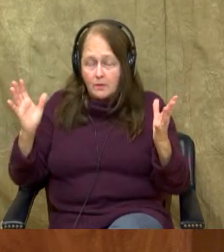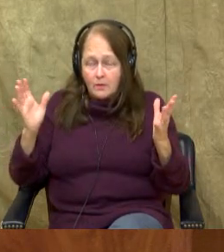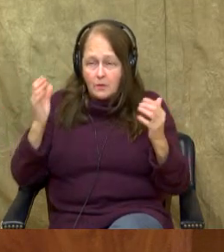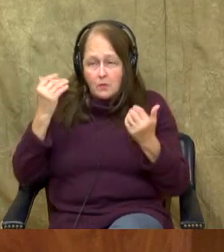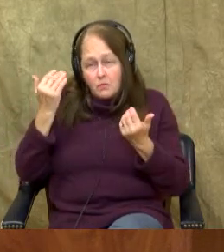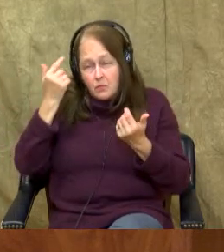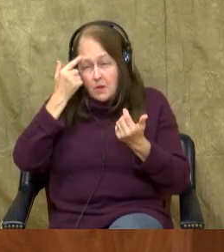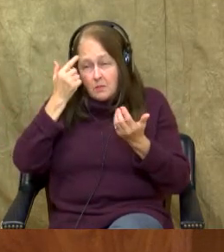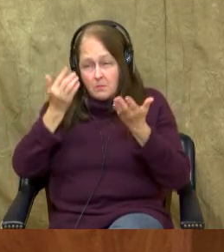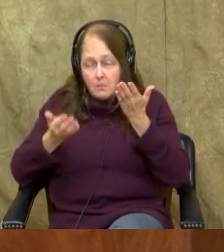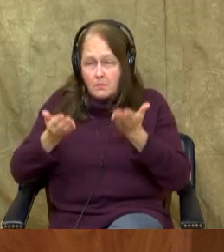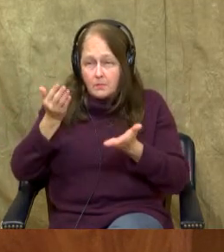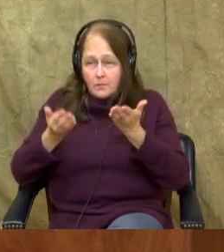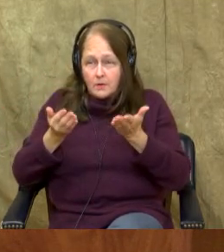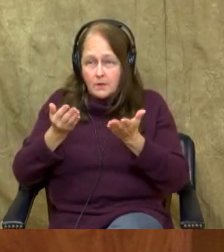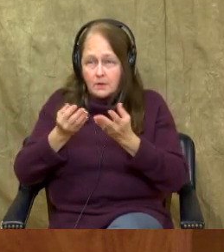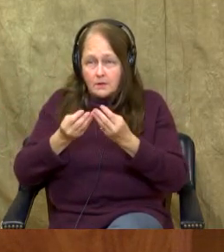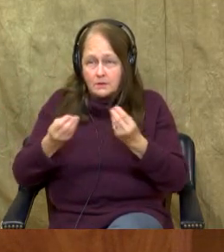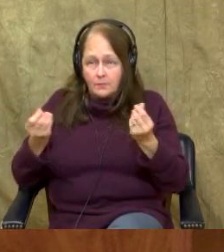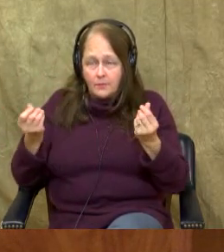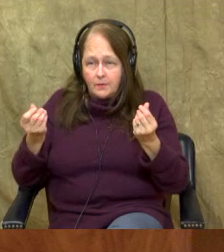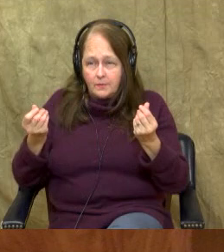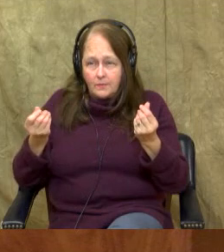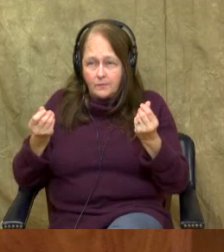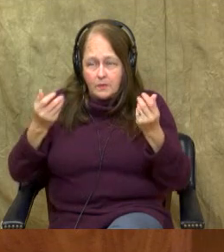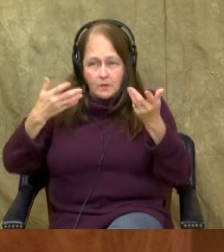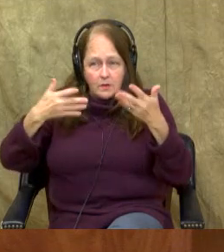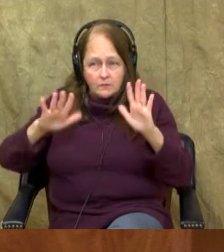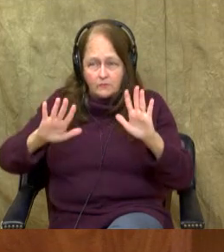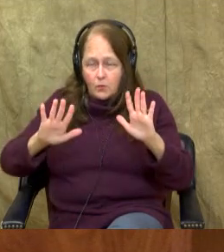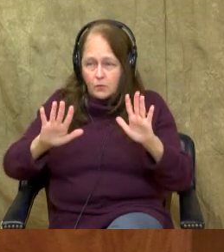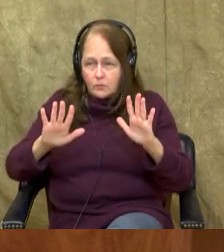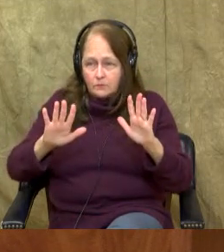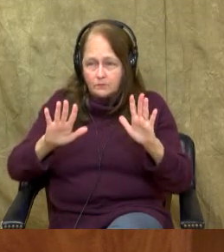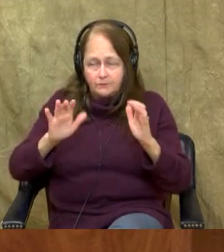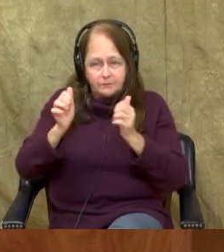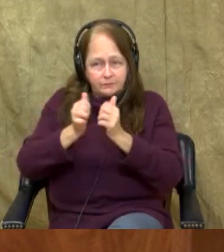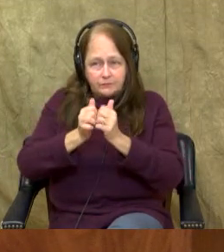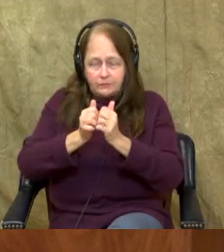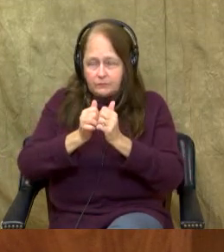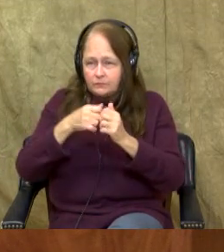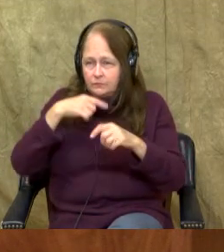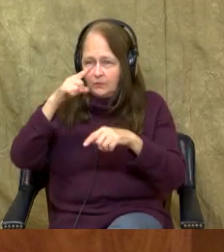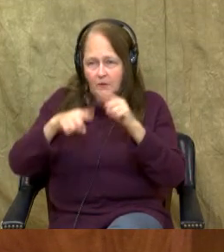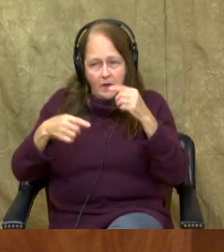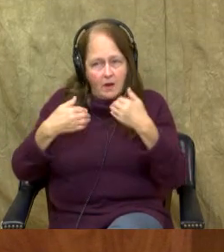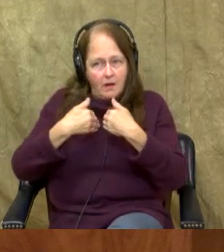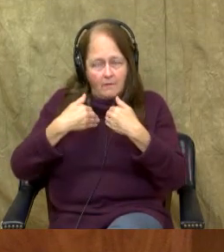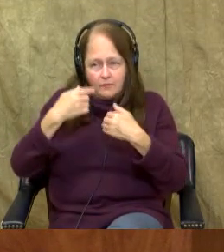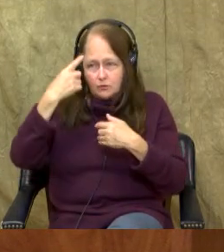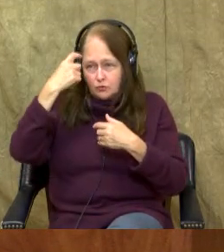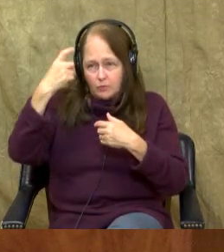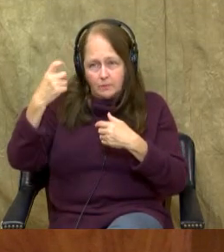like to think that maybe it disappeared. It's over. It's done. It's over with. I can't have this